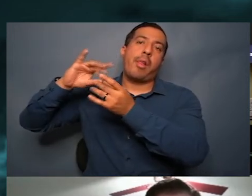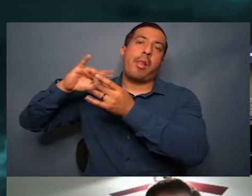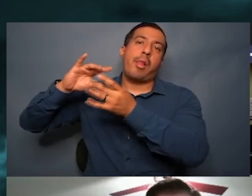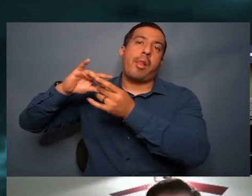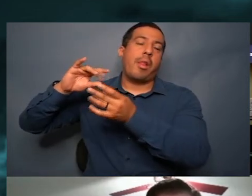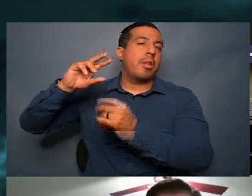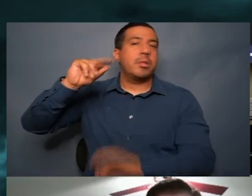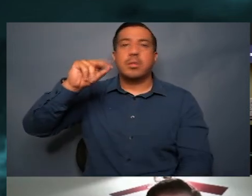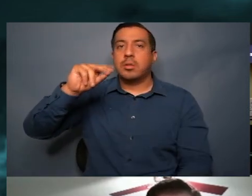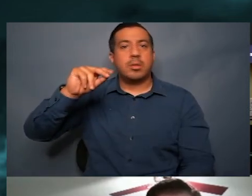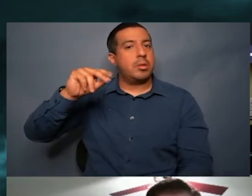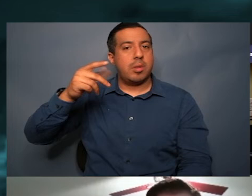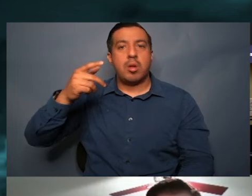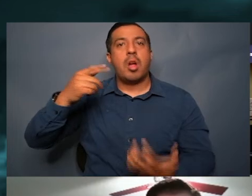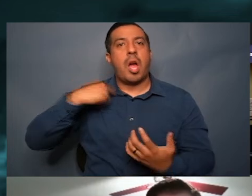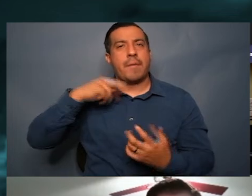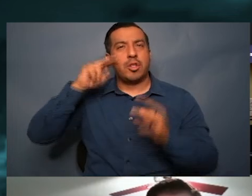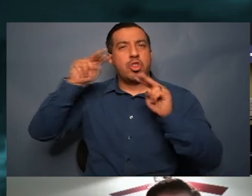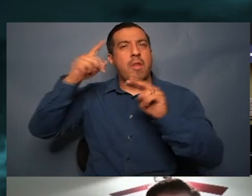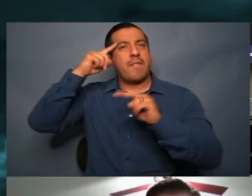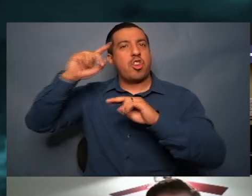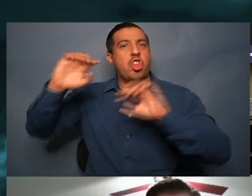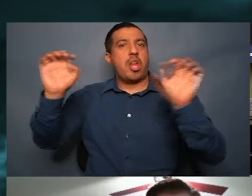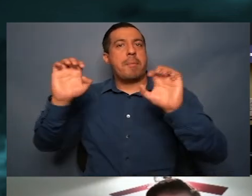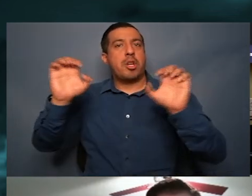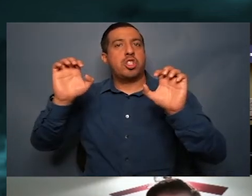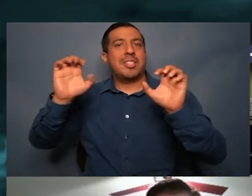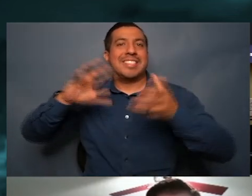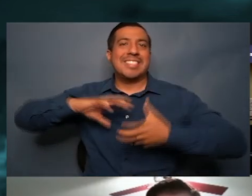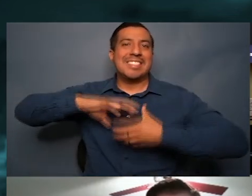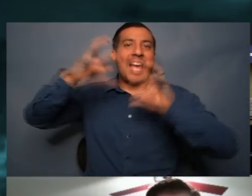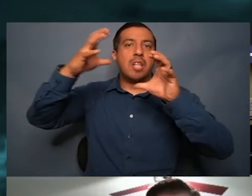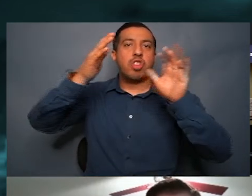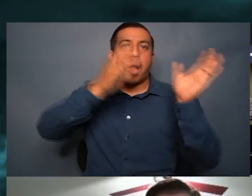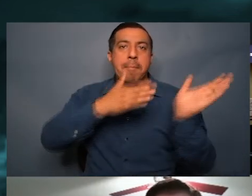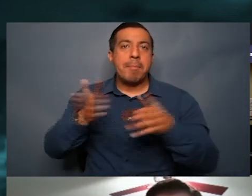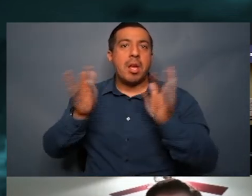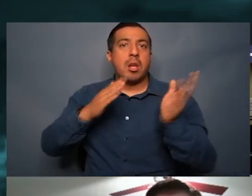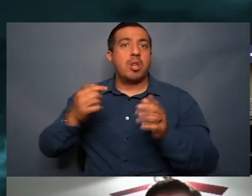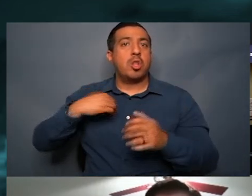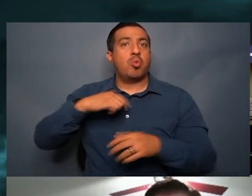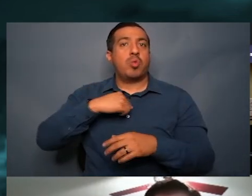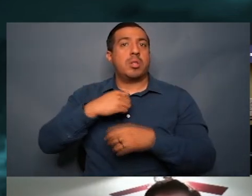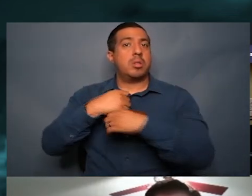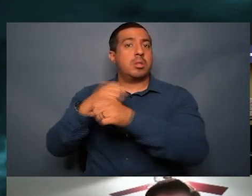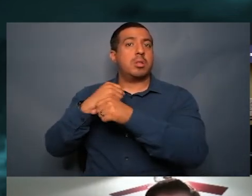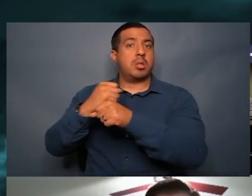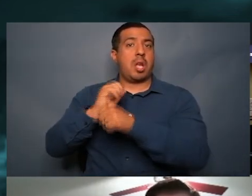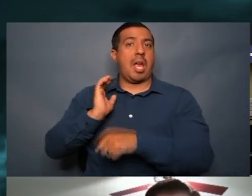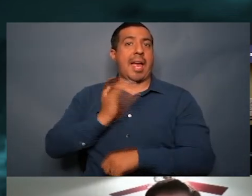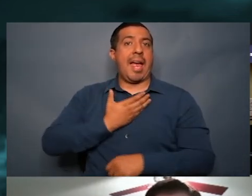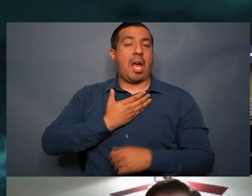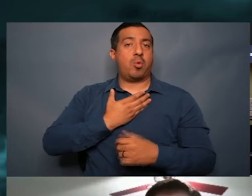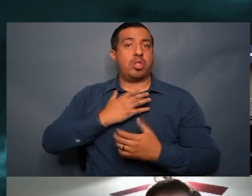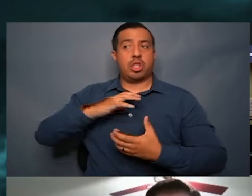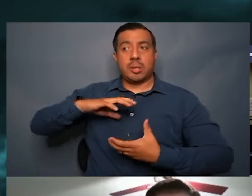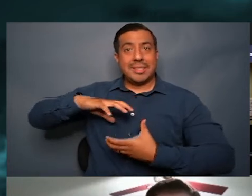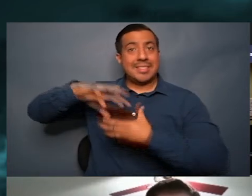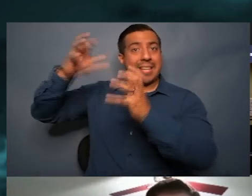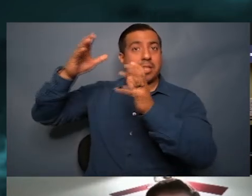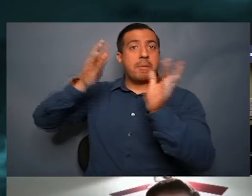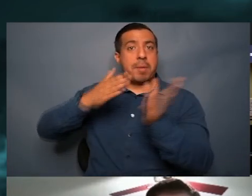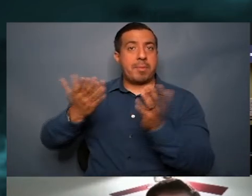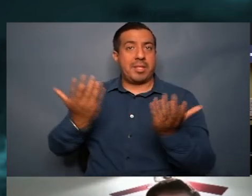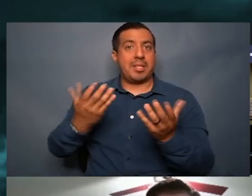It's looking at, just emergency and disaster preparedness. We create our emergency and disaster preparedness guides